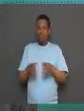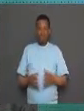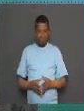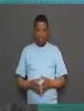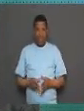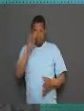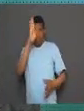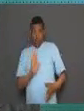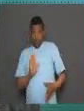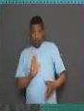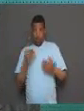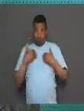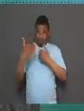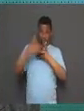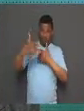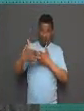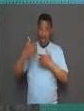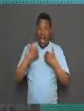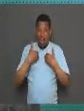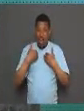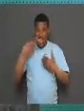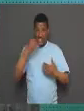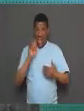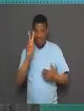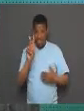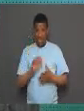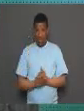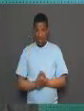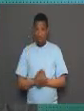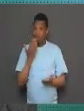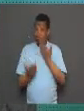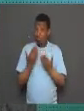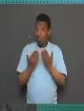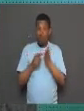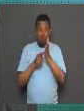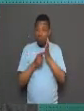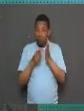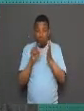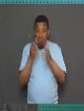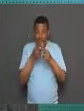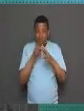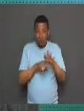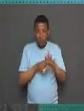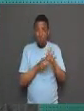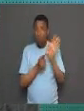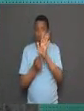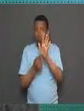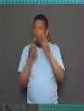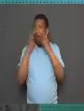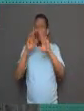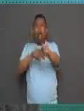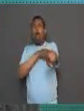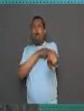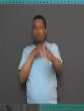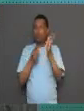A person who is infected by HIV may not show any symptoms for a long